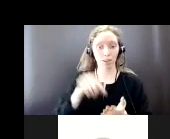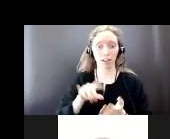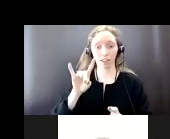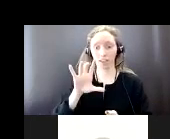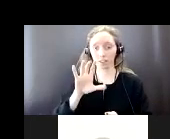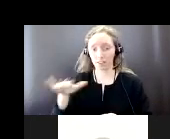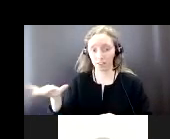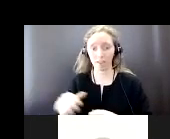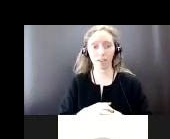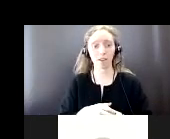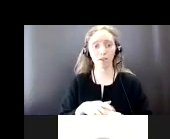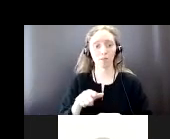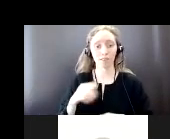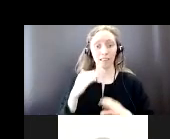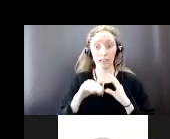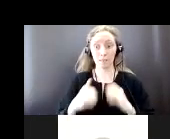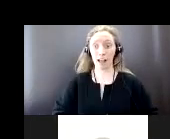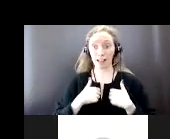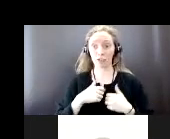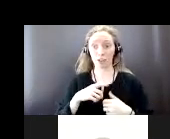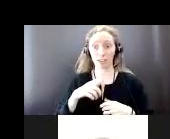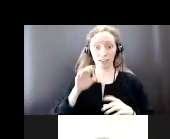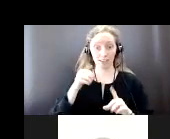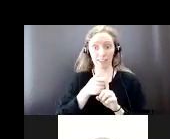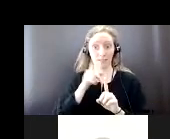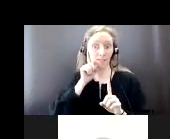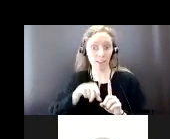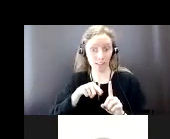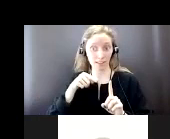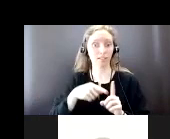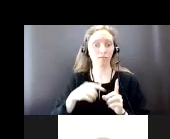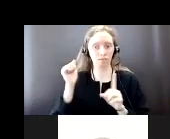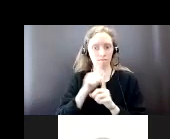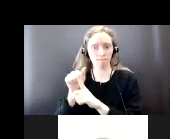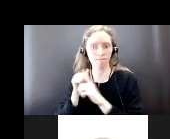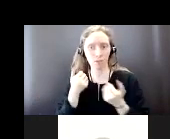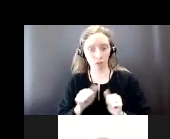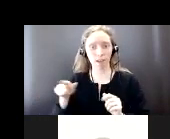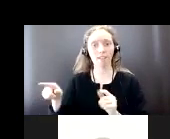10,773 email addresses were disrupted based on reports from the public.